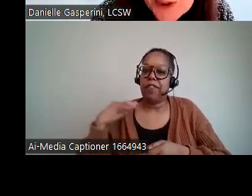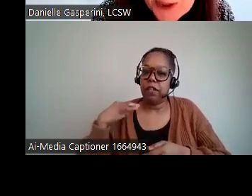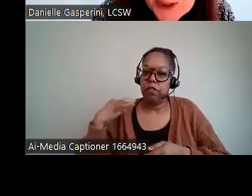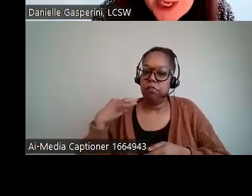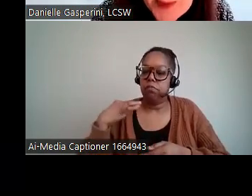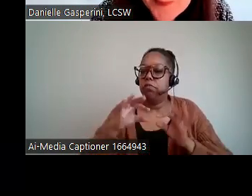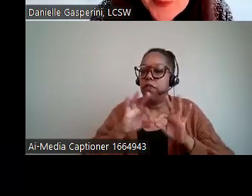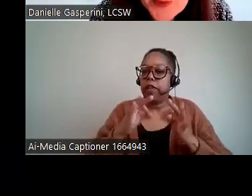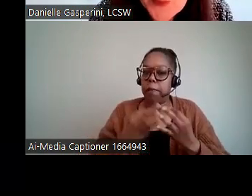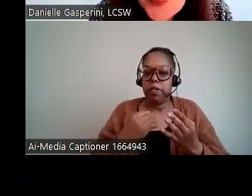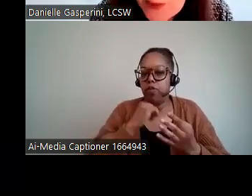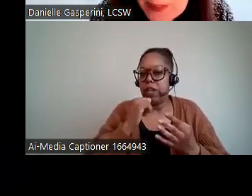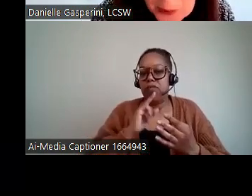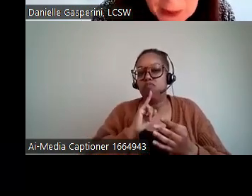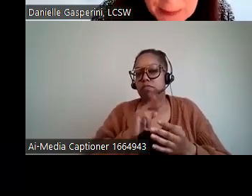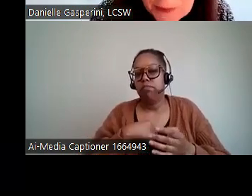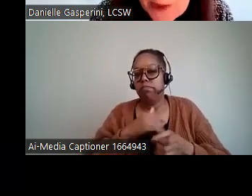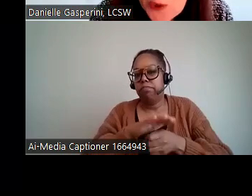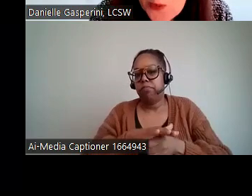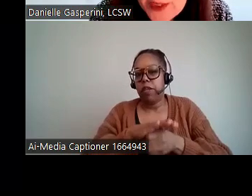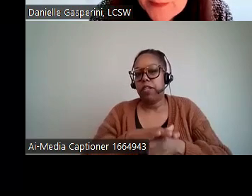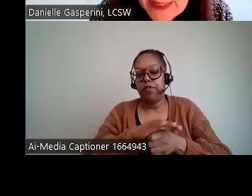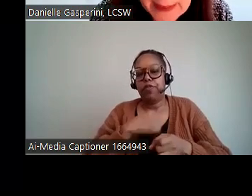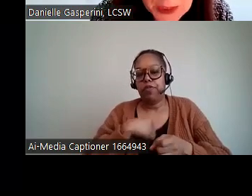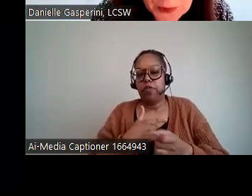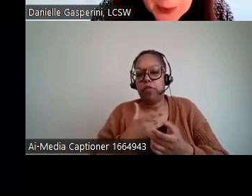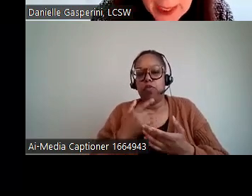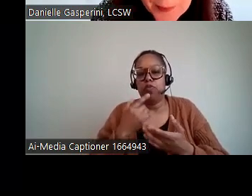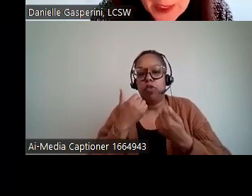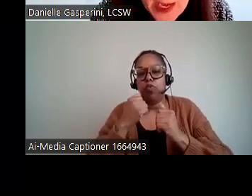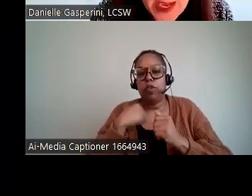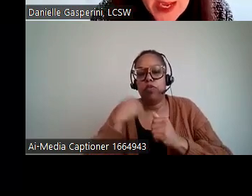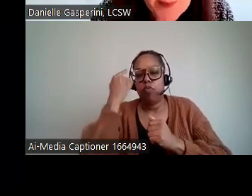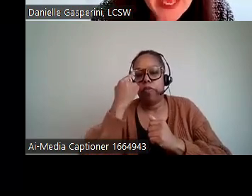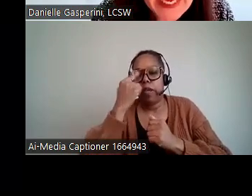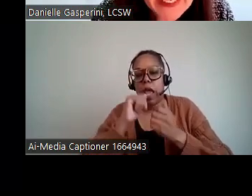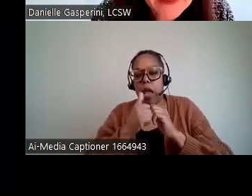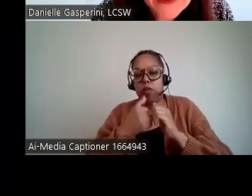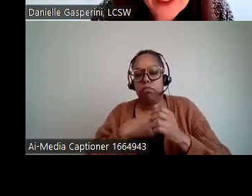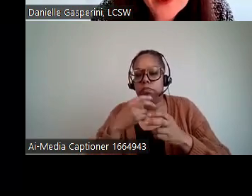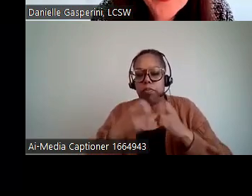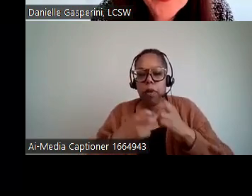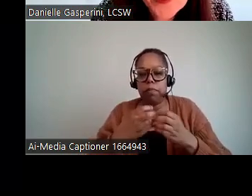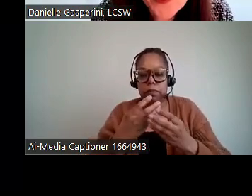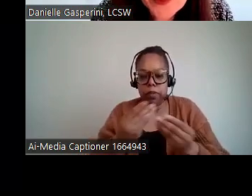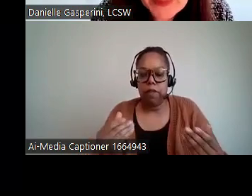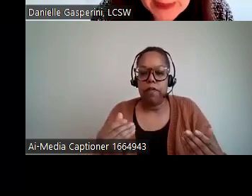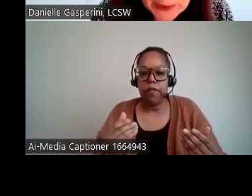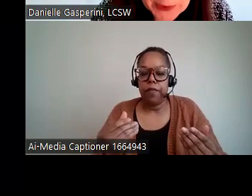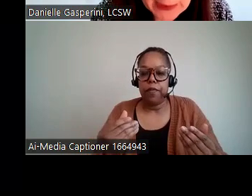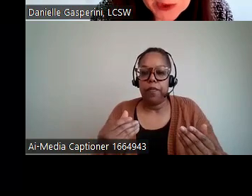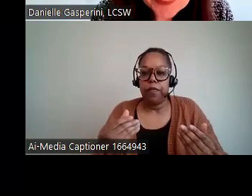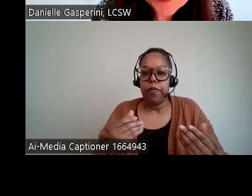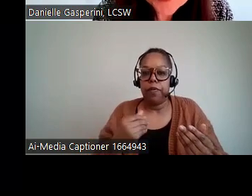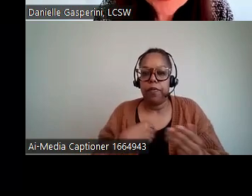aren't pressured. We work together with them to figure out what makes sense for them, and what meets